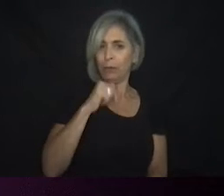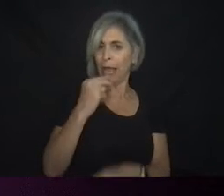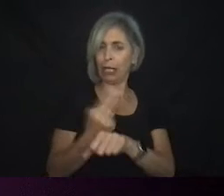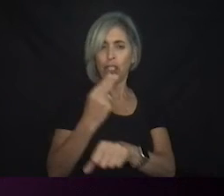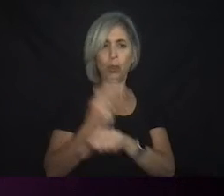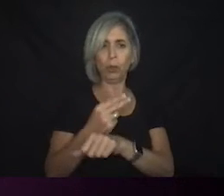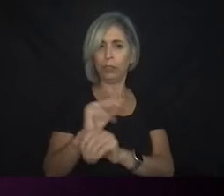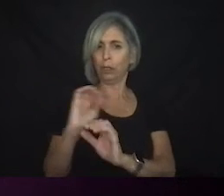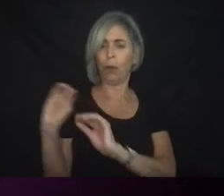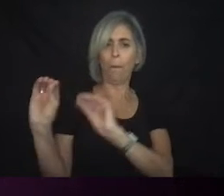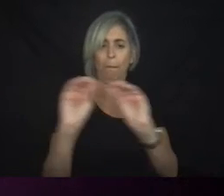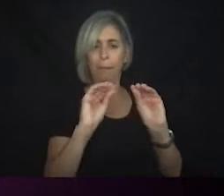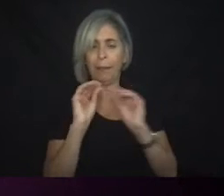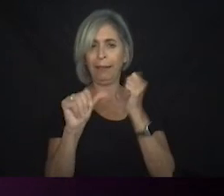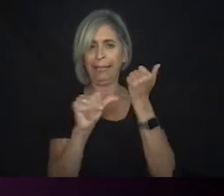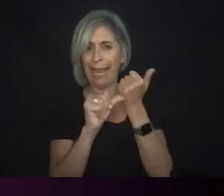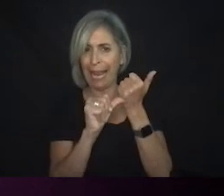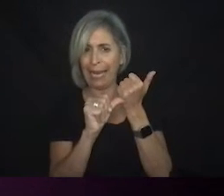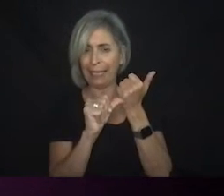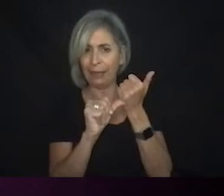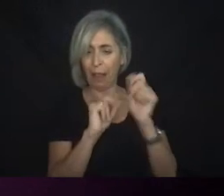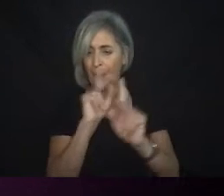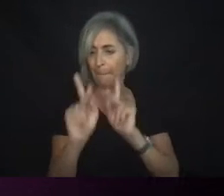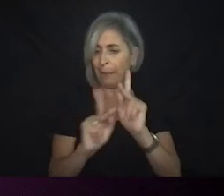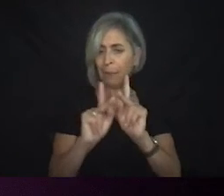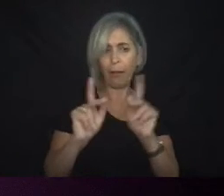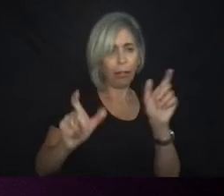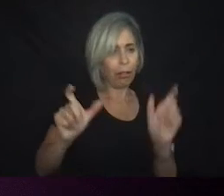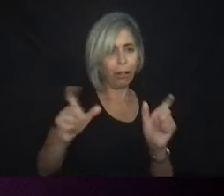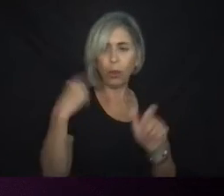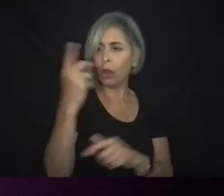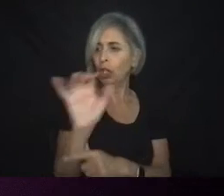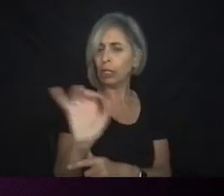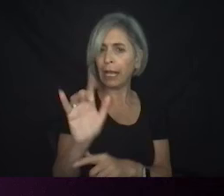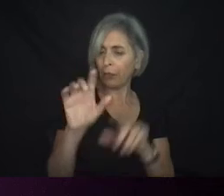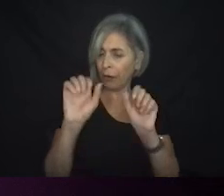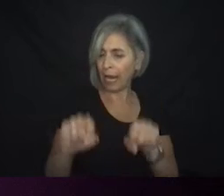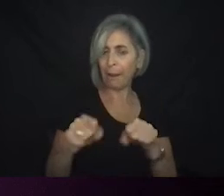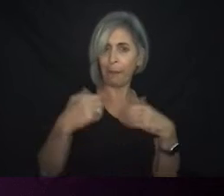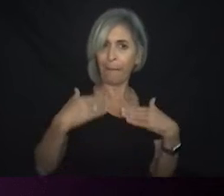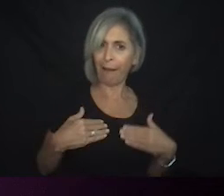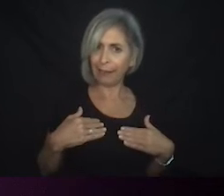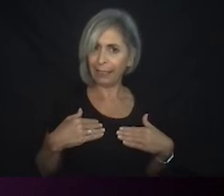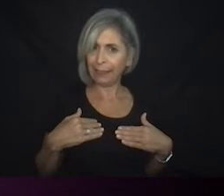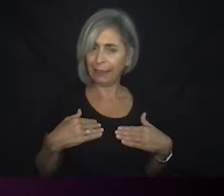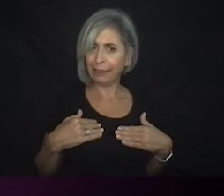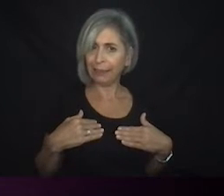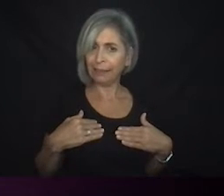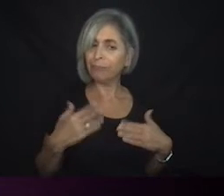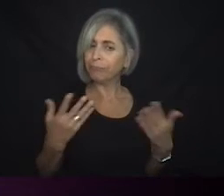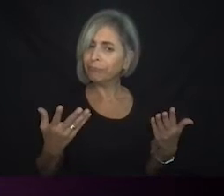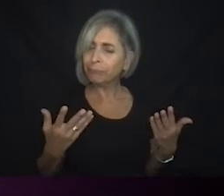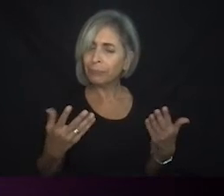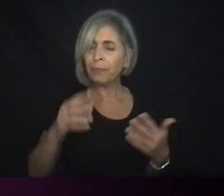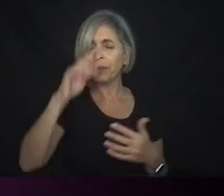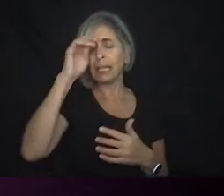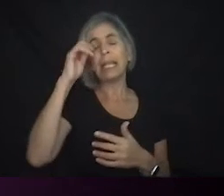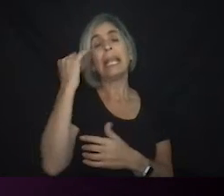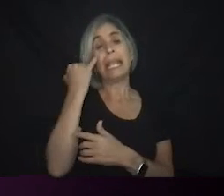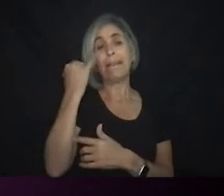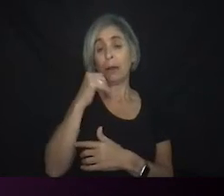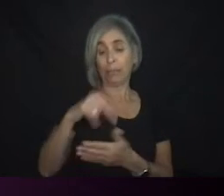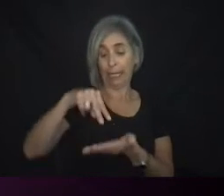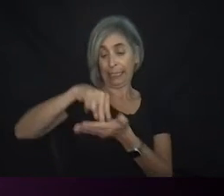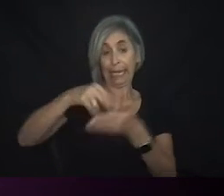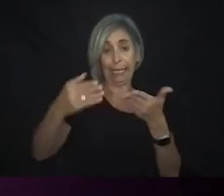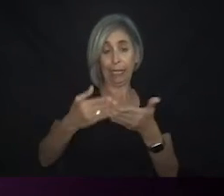a mobility aid, and people who look like they're able-bodied. And, if I wasn't standing